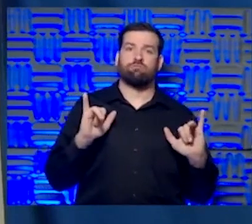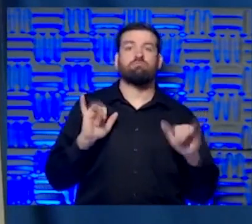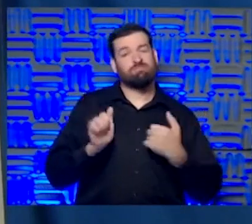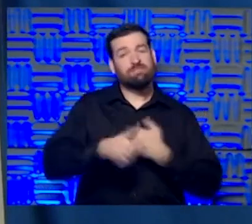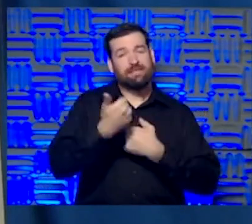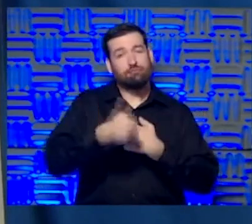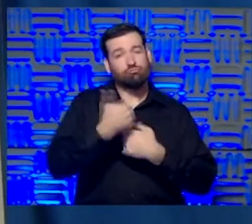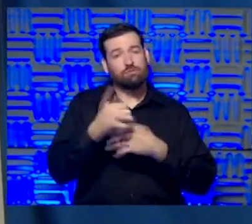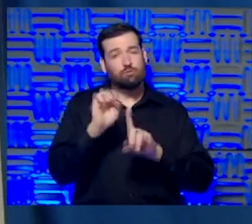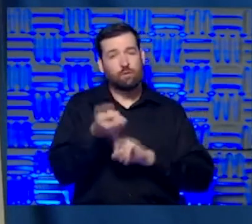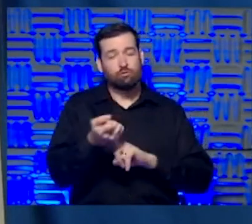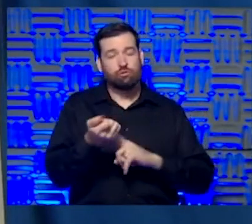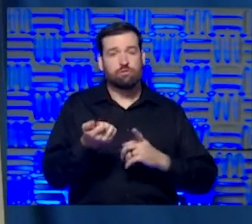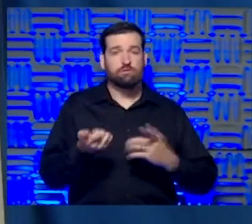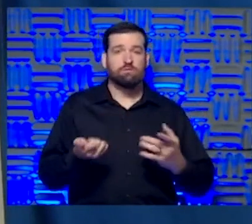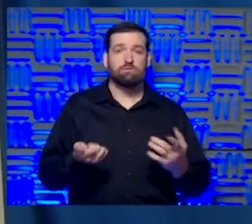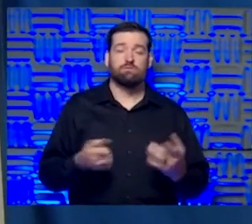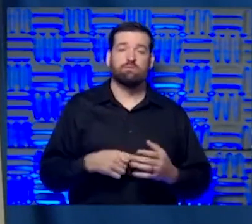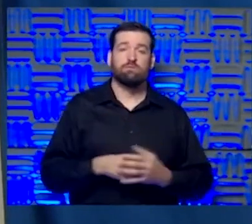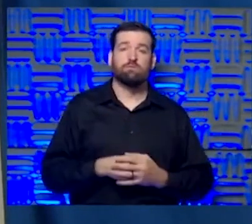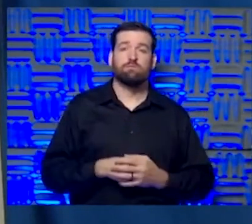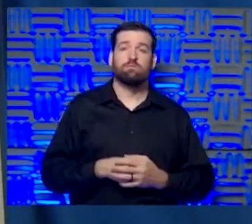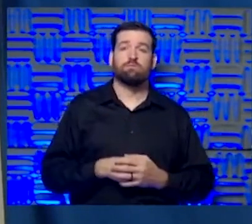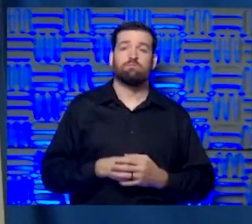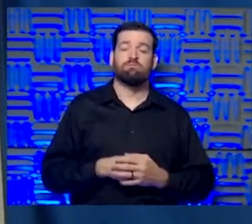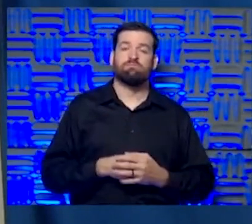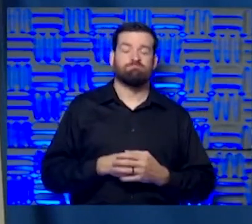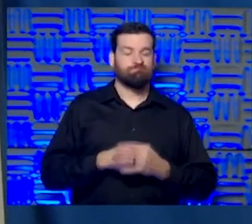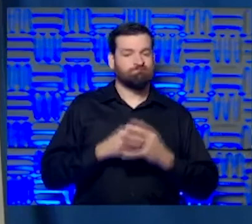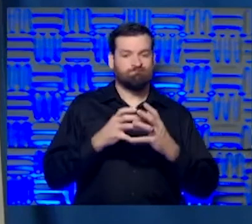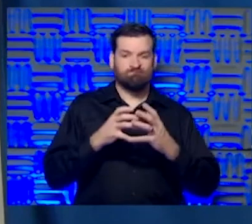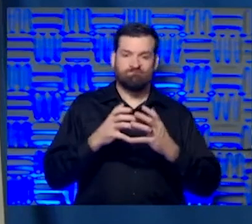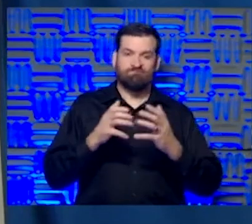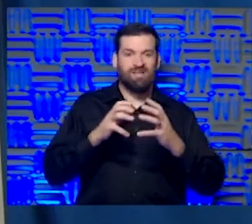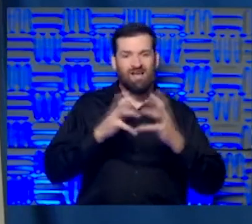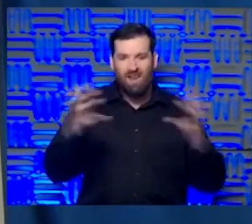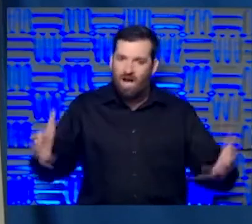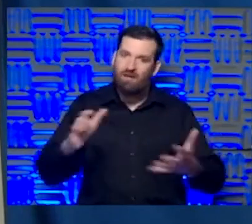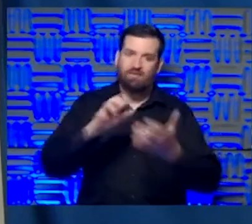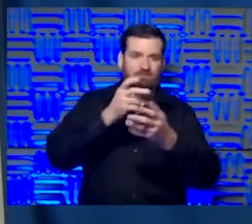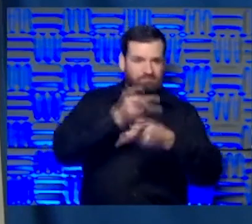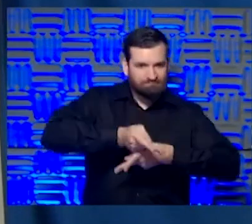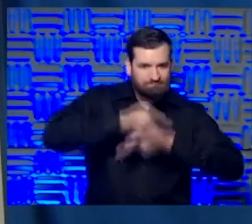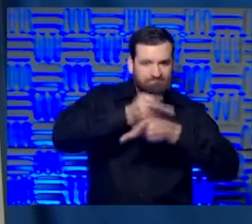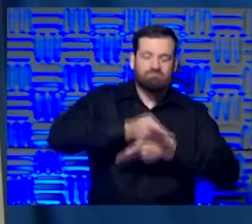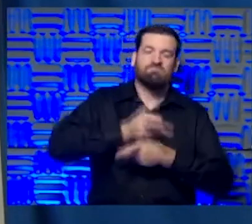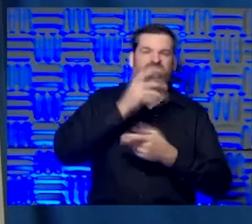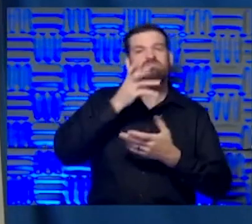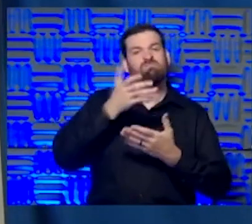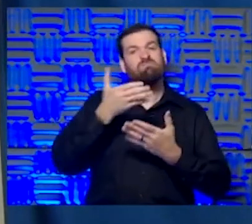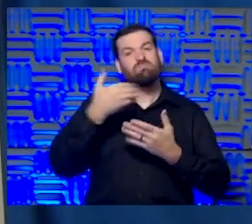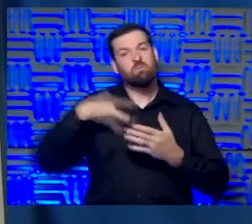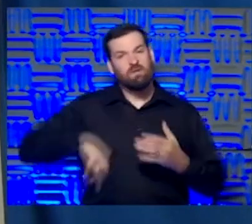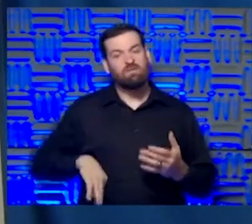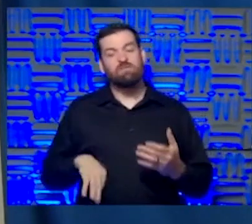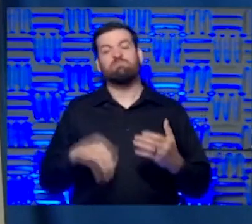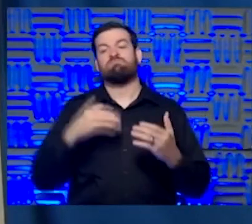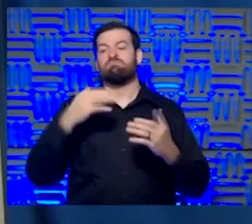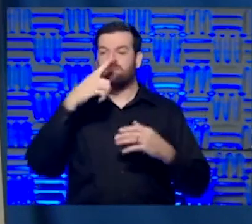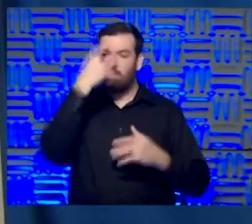situation, and the abundance of caution approach, I think, will serve people well as we head into the summer and then into the